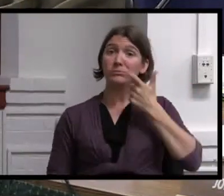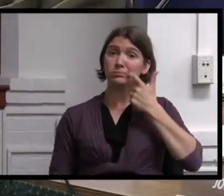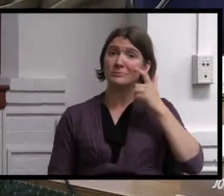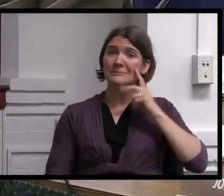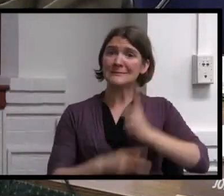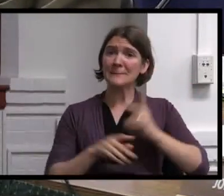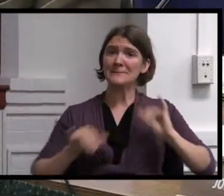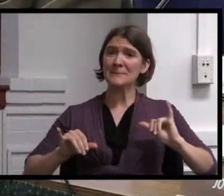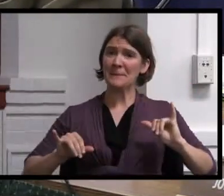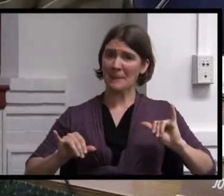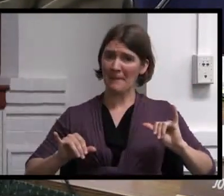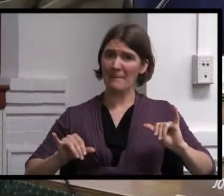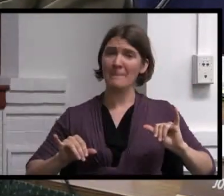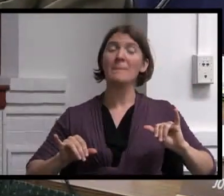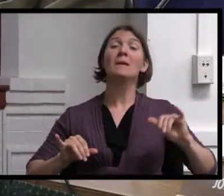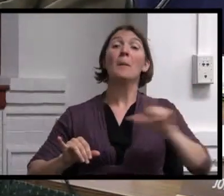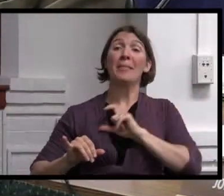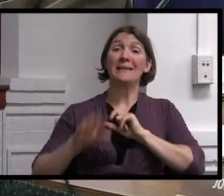keep answering the calls.